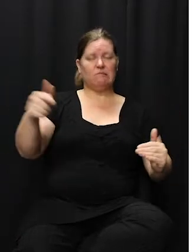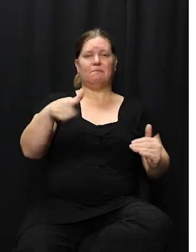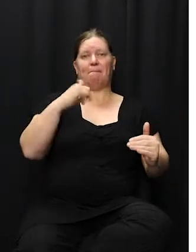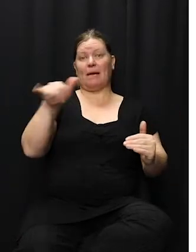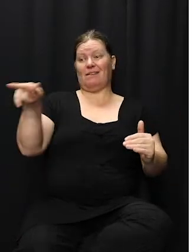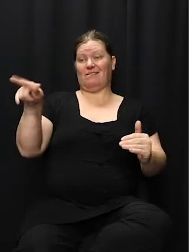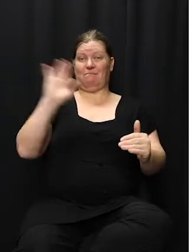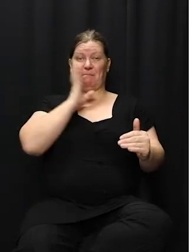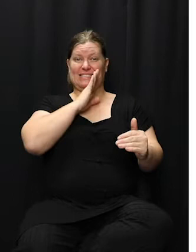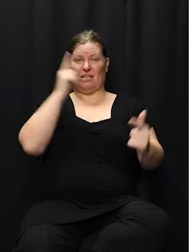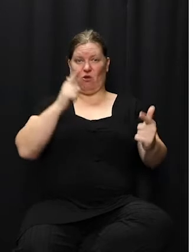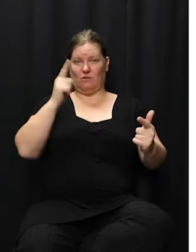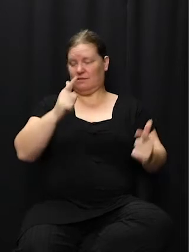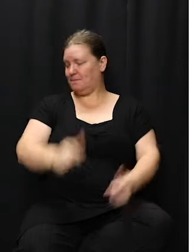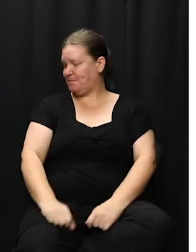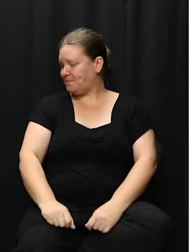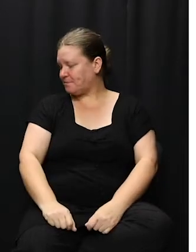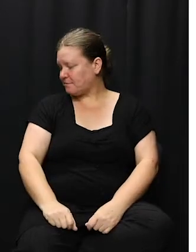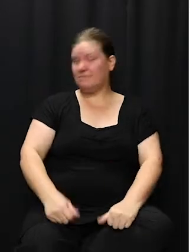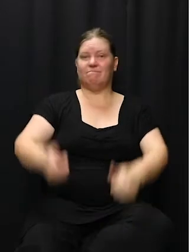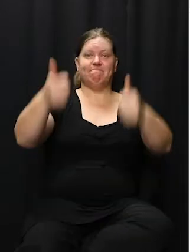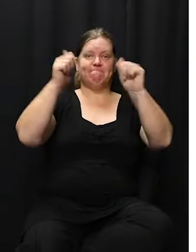those units of meaning.